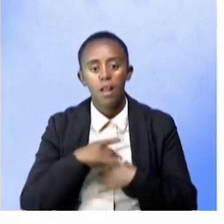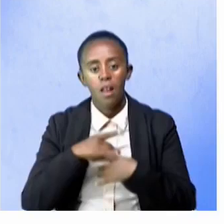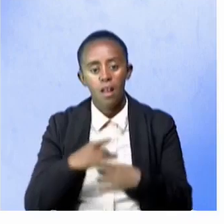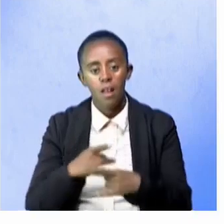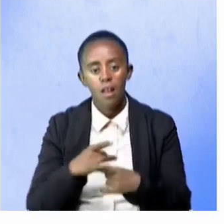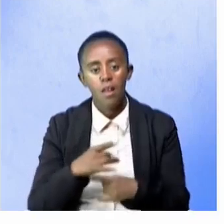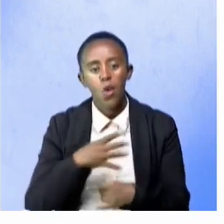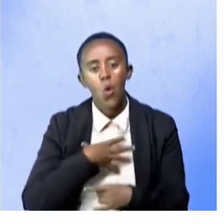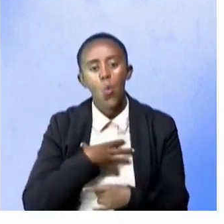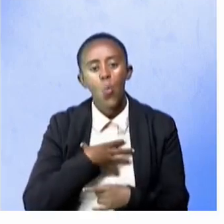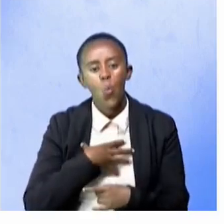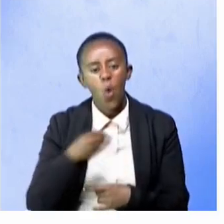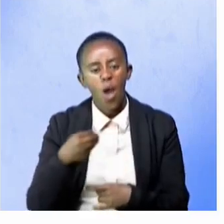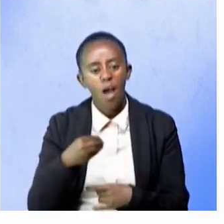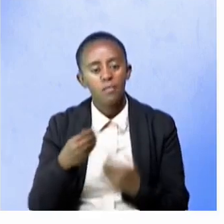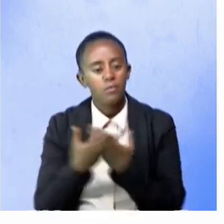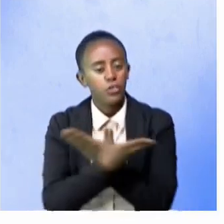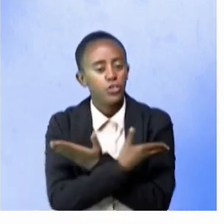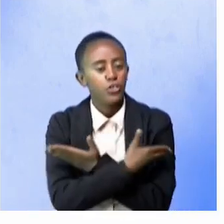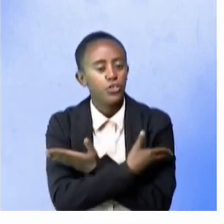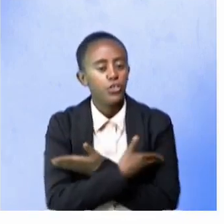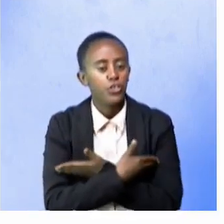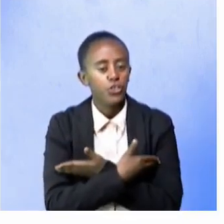white t-shirt.